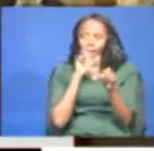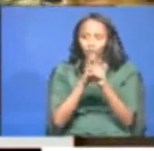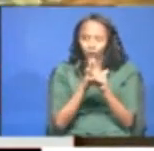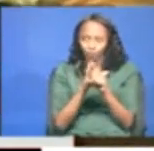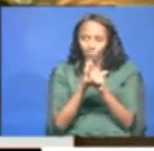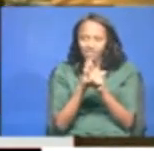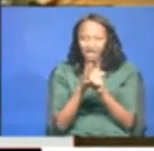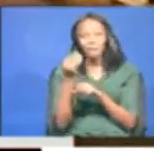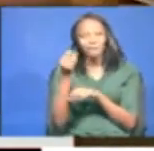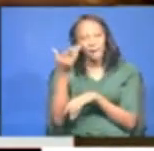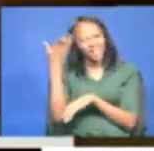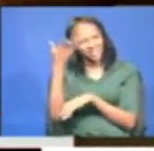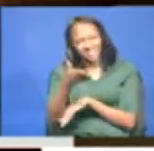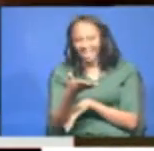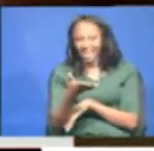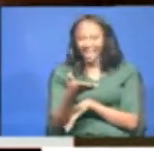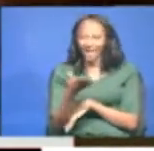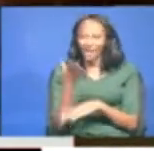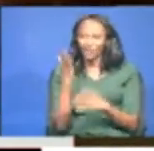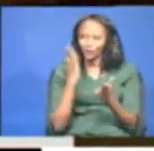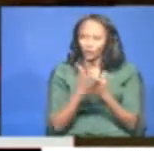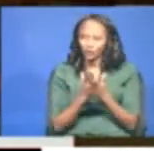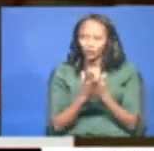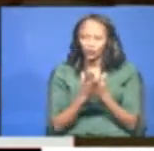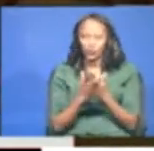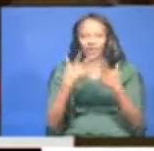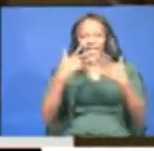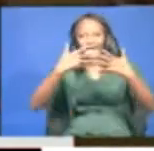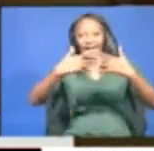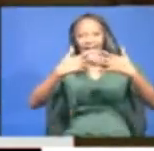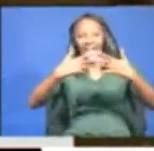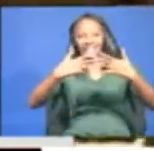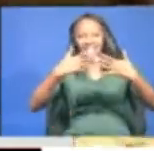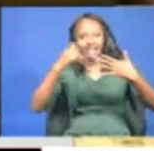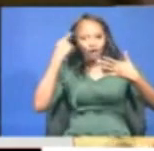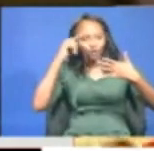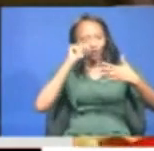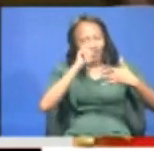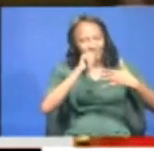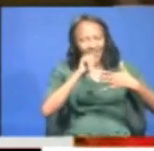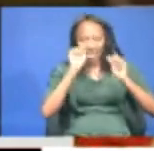Manezea Wamumbi will put up that gate for you. I've already told him.